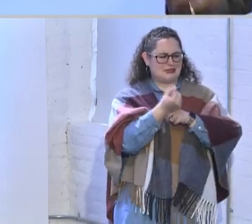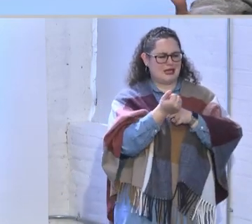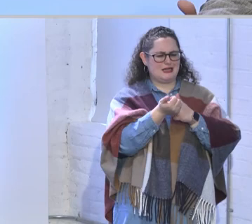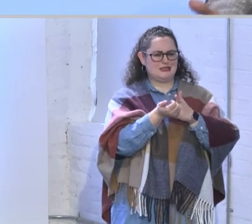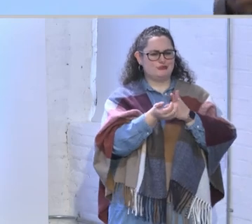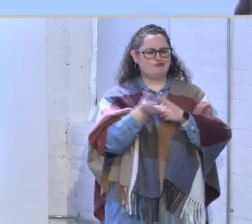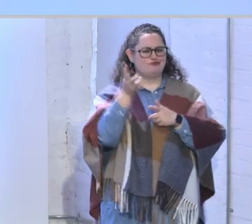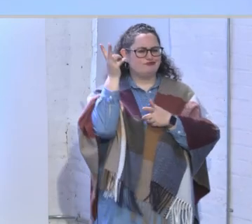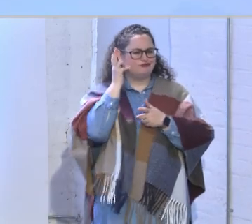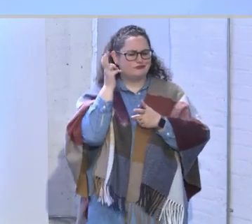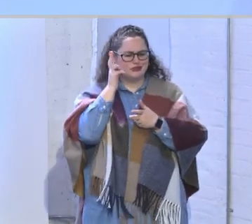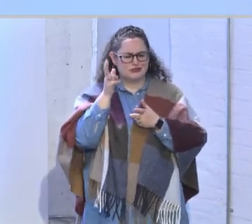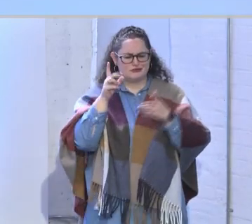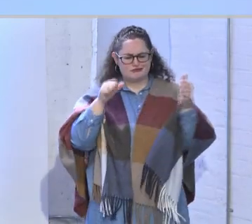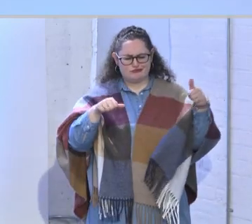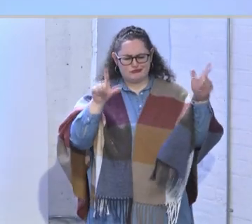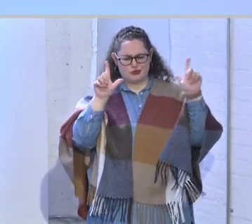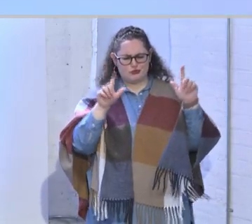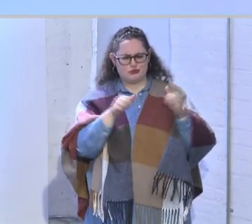you listen to the news